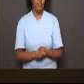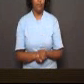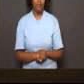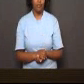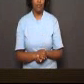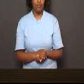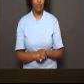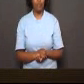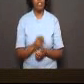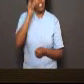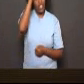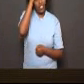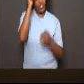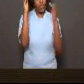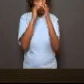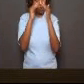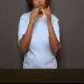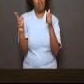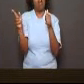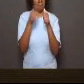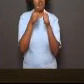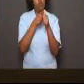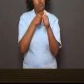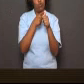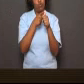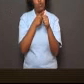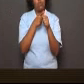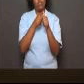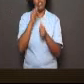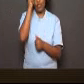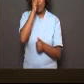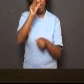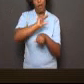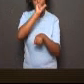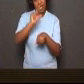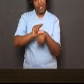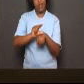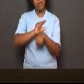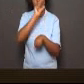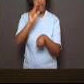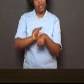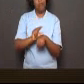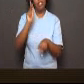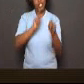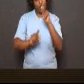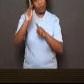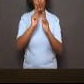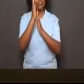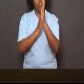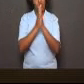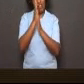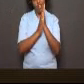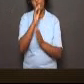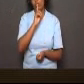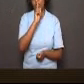Cultural equality was one of the demands of the nations, nationalities, and peoples